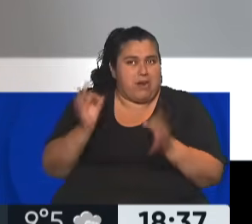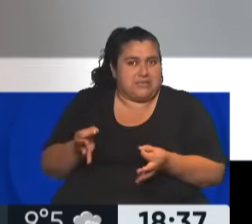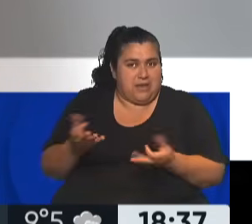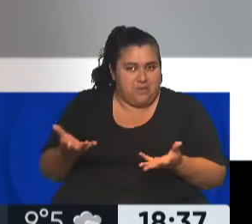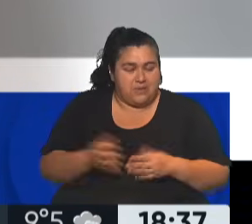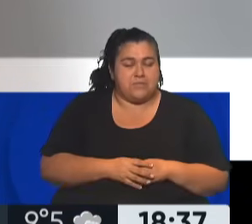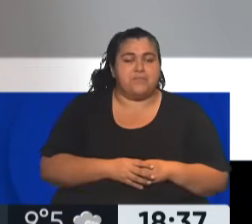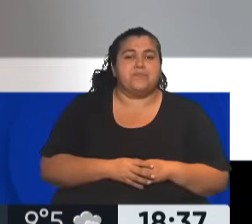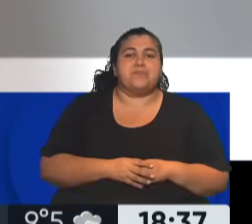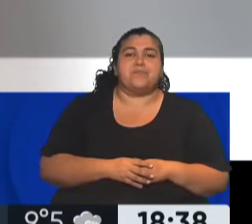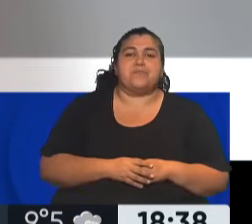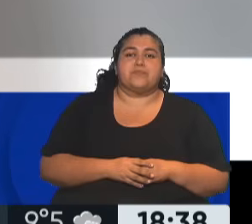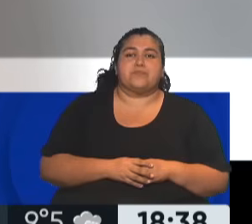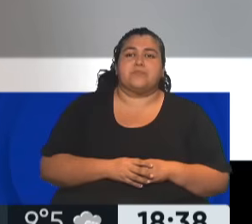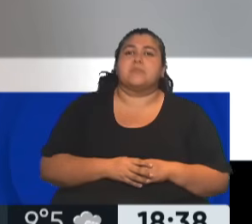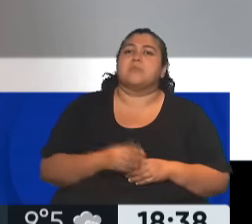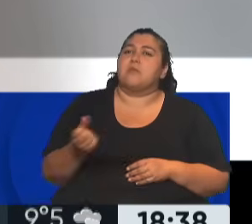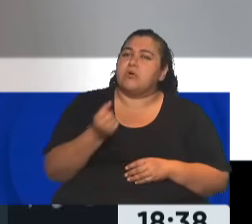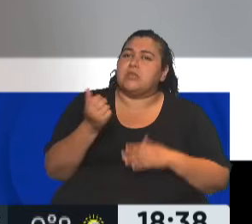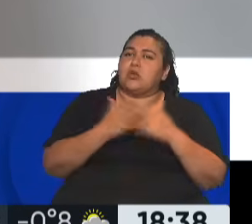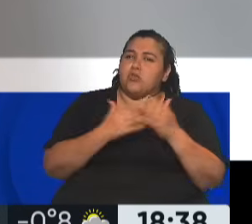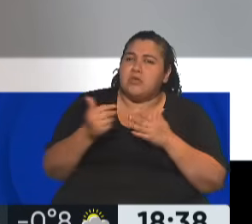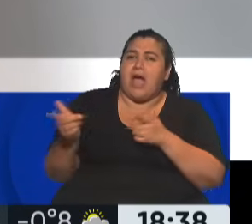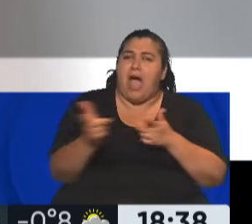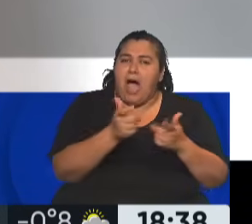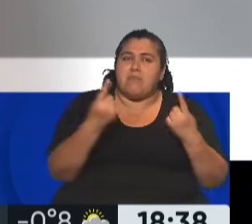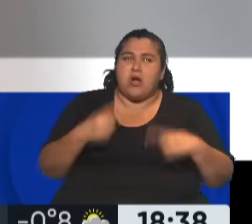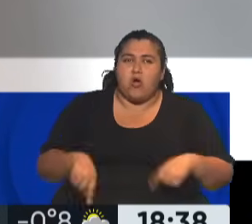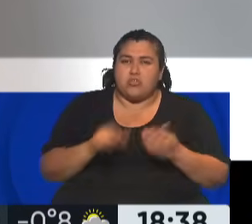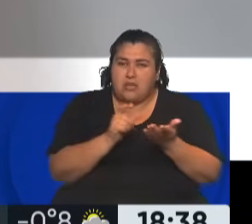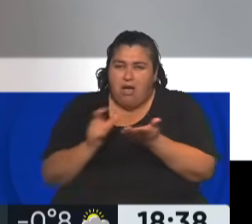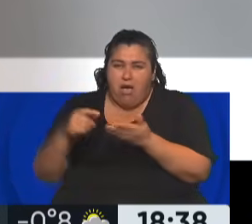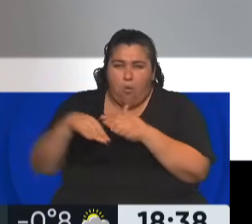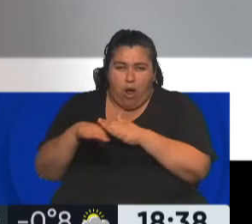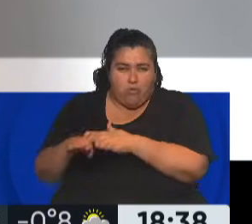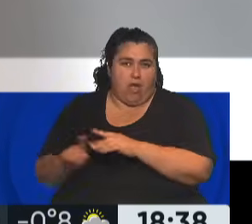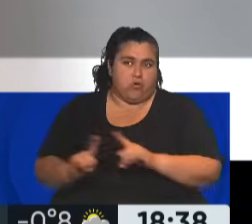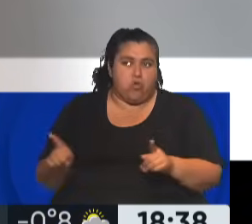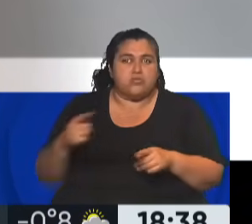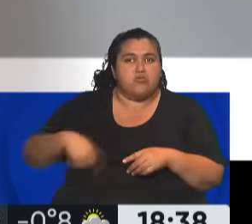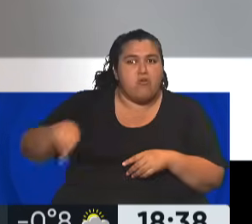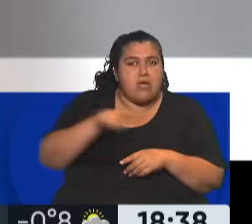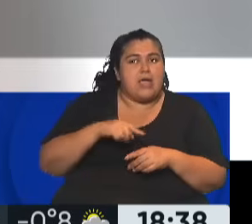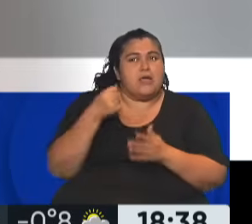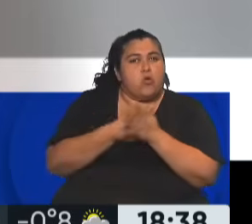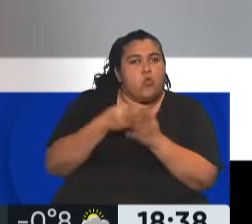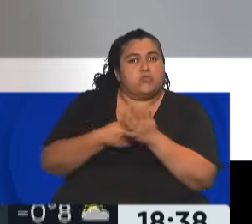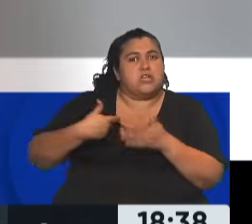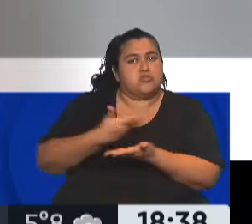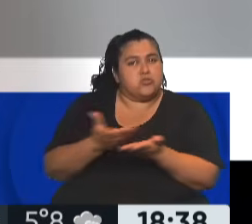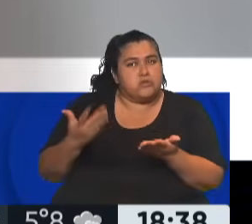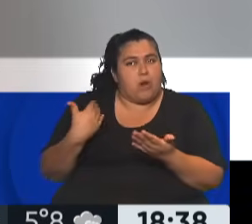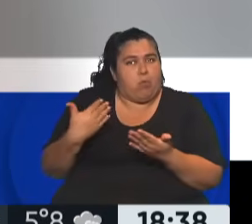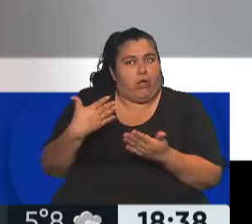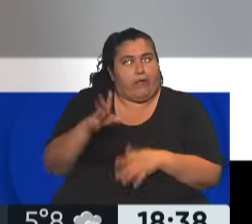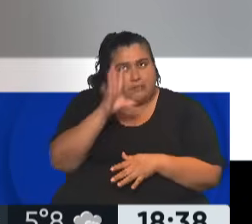simply building up your guns and bullets, but it is very much about the societal resilience itself. And this